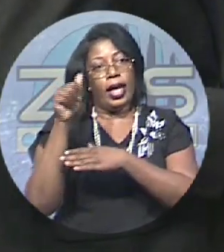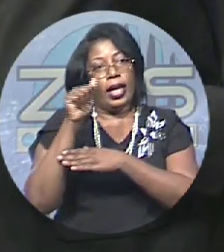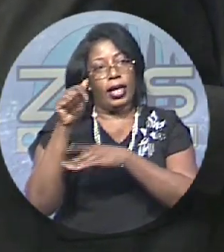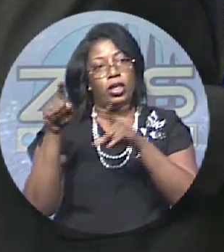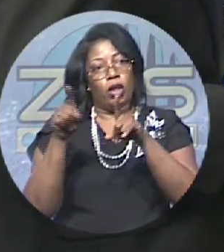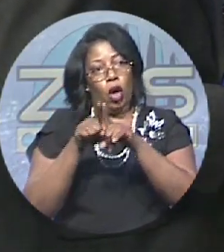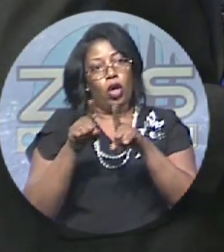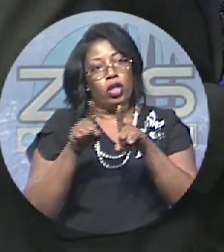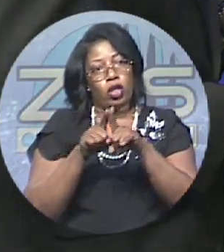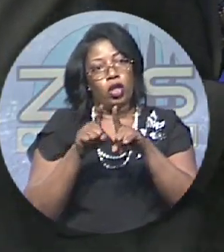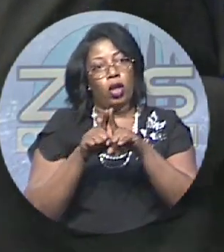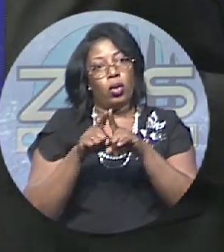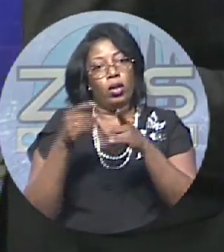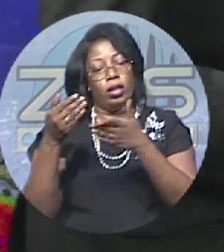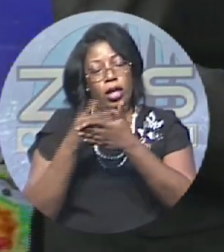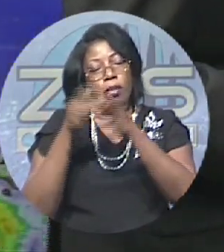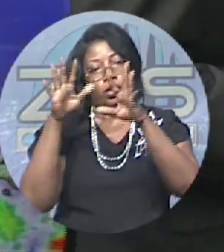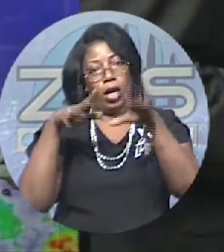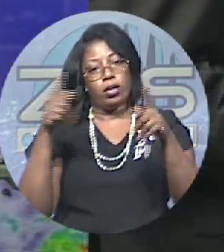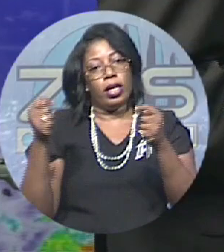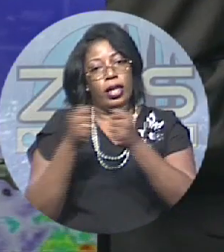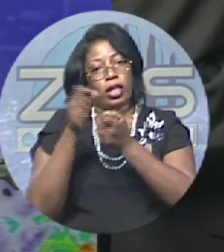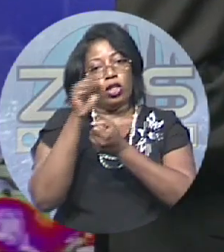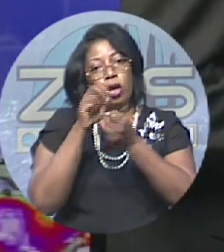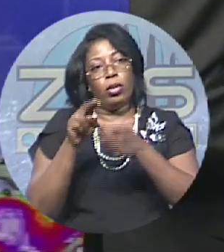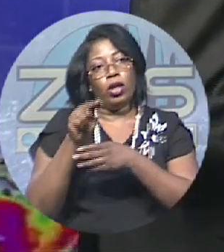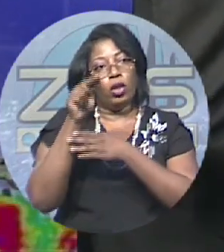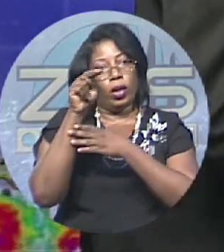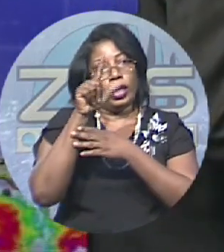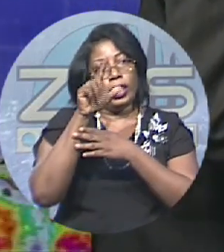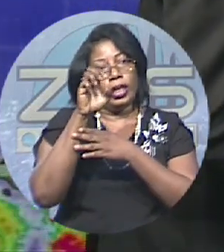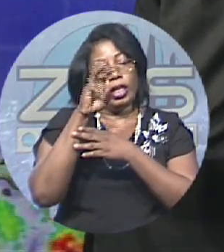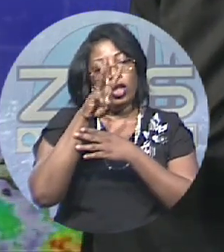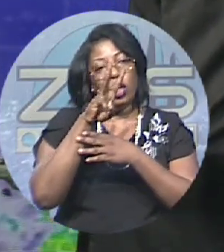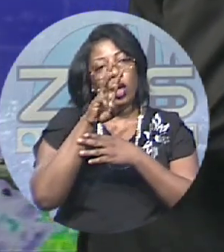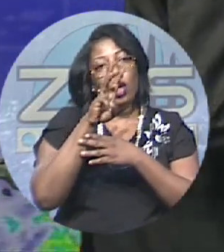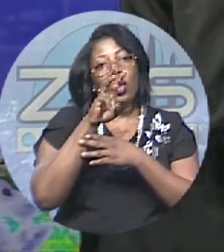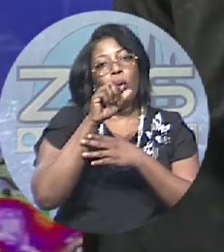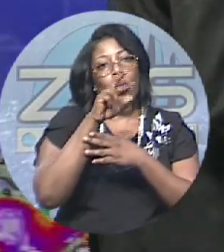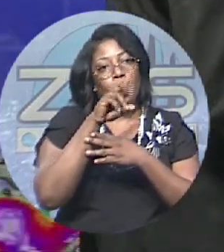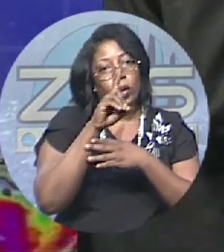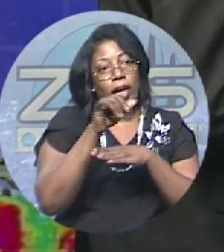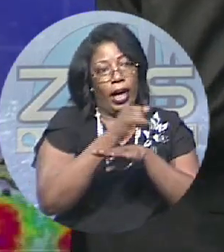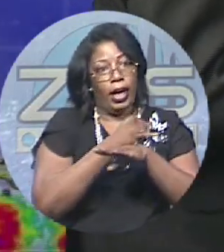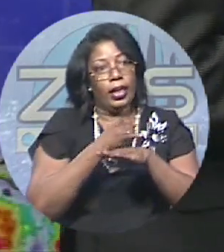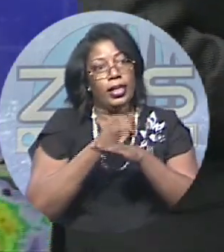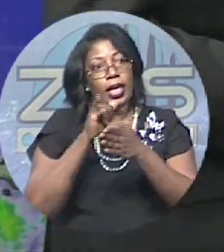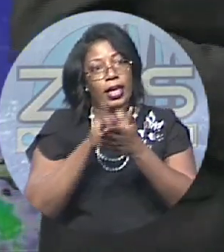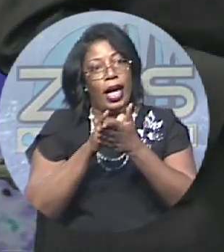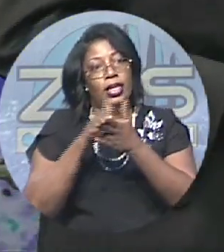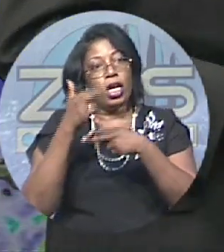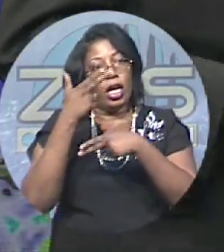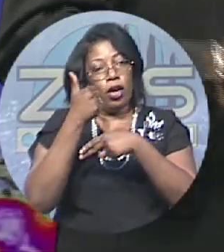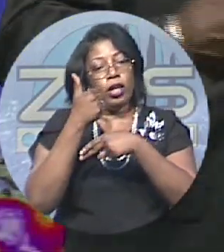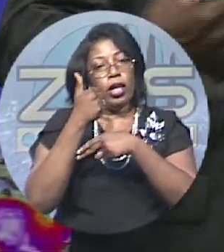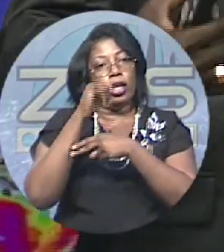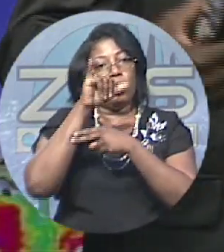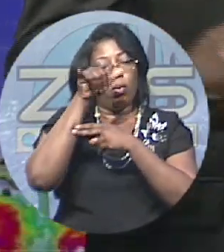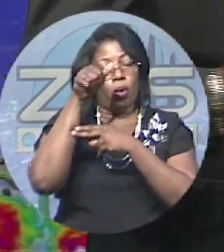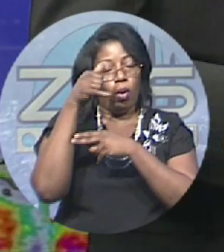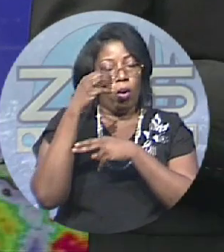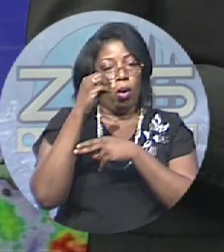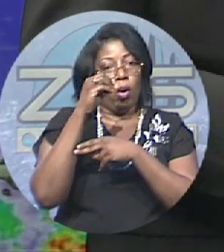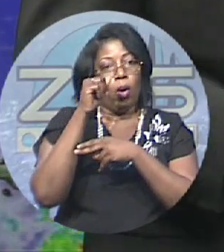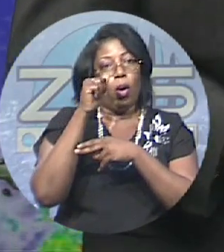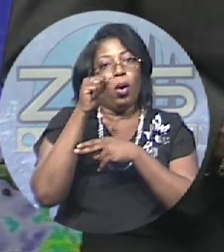too is firing up some showers and thunderstorms to the north of the Leeward Island. And this is Hurricane Joaquin, which is